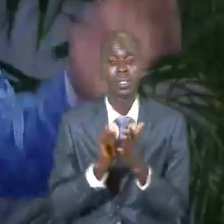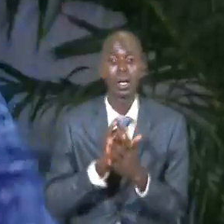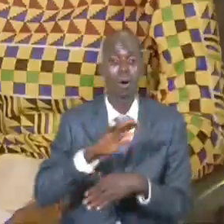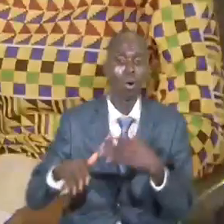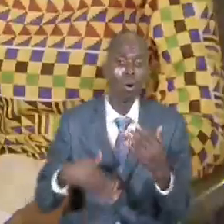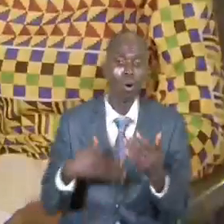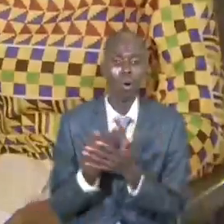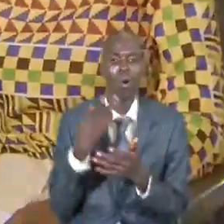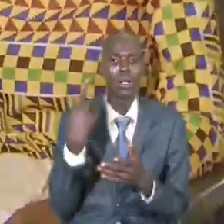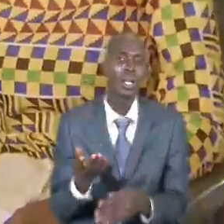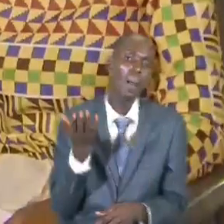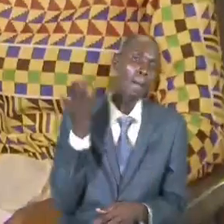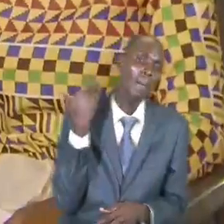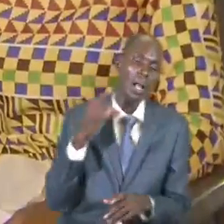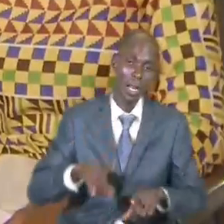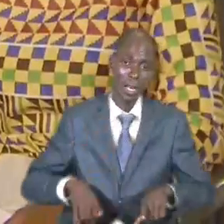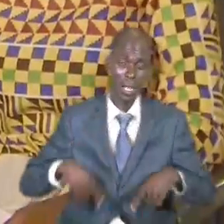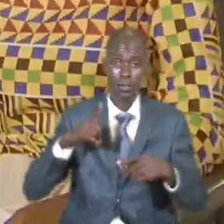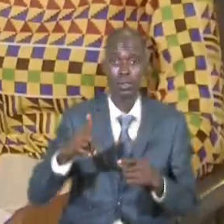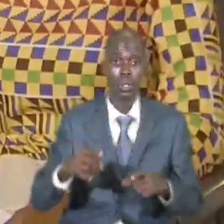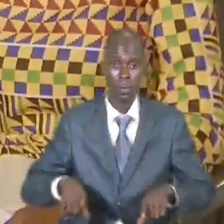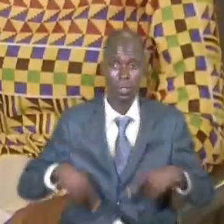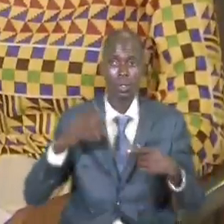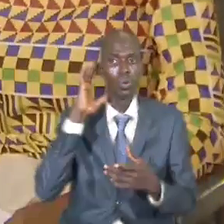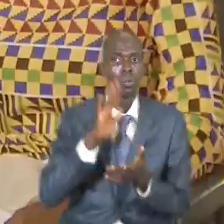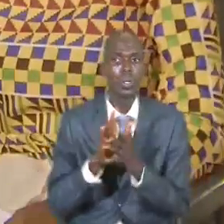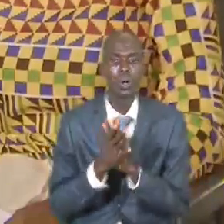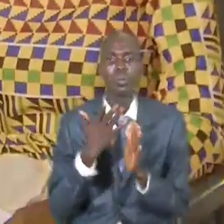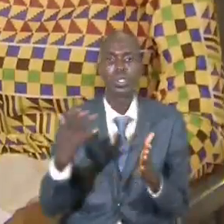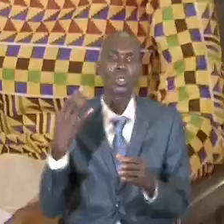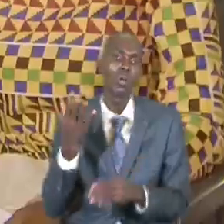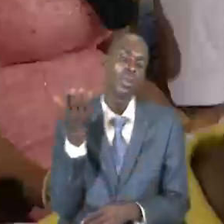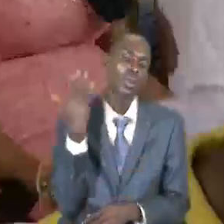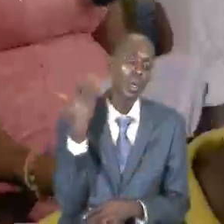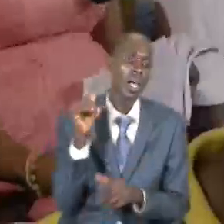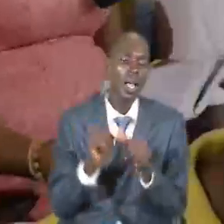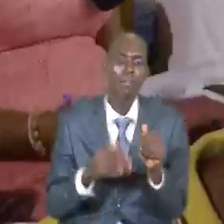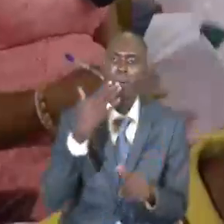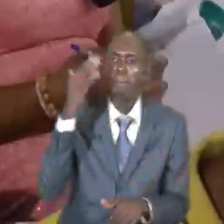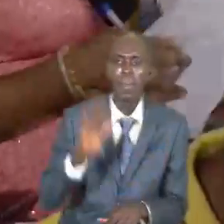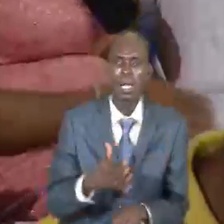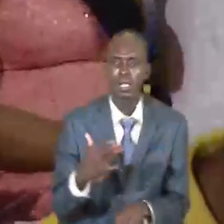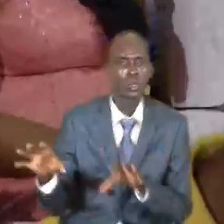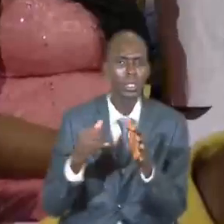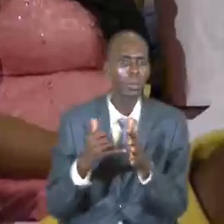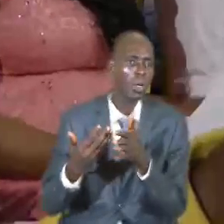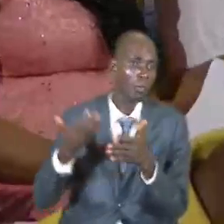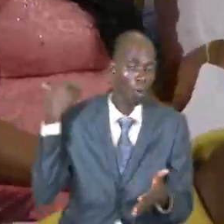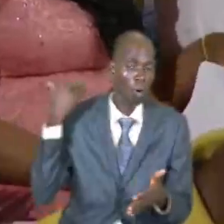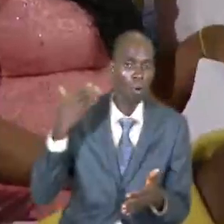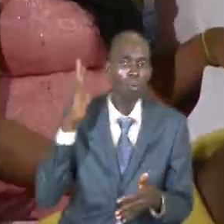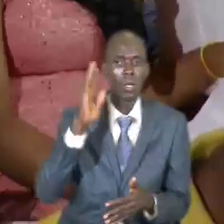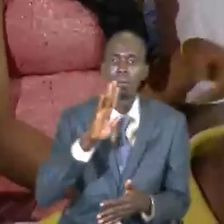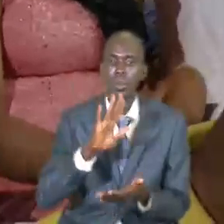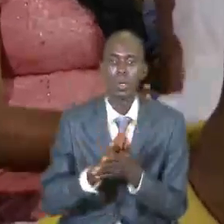past tense. Every bad thing you ever did will become past tense. Every bad gang you ever